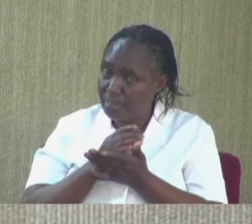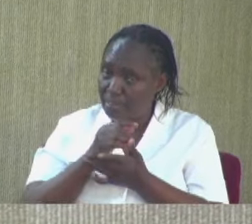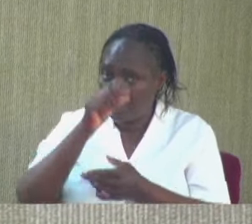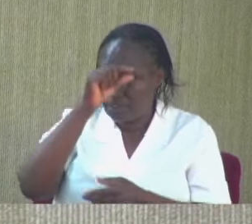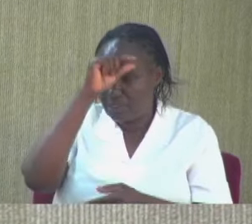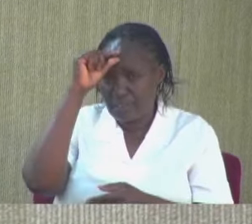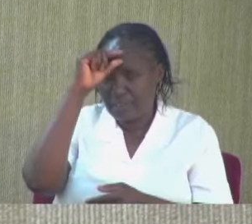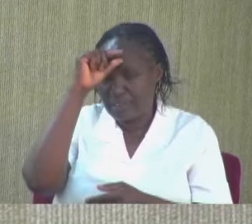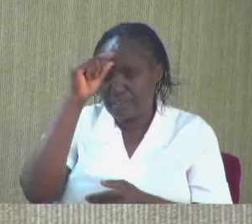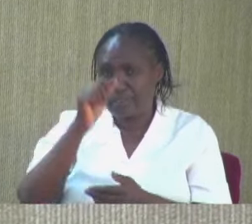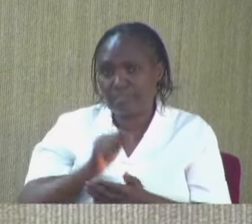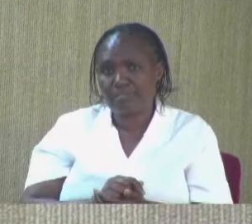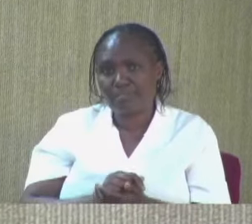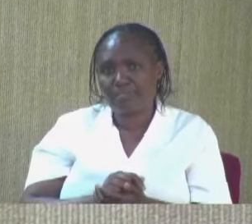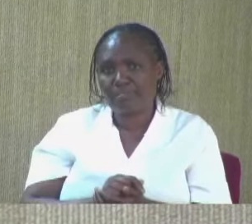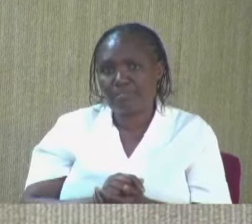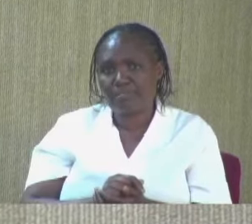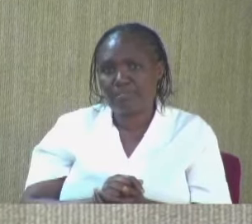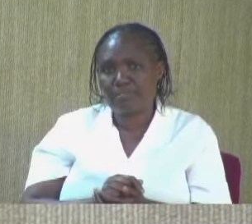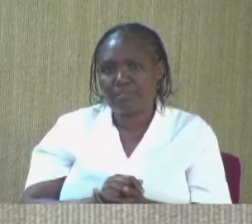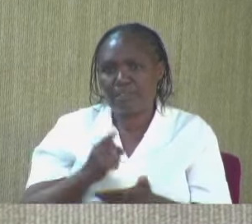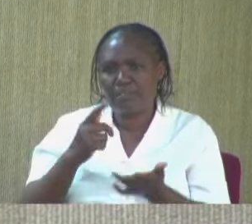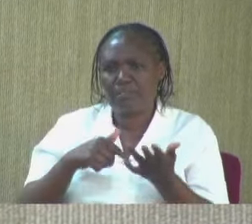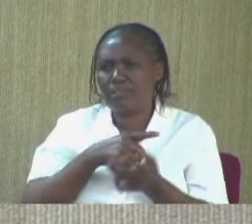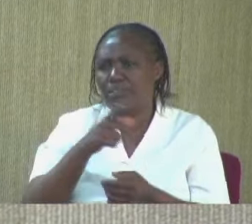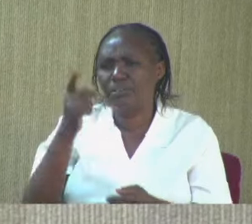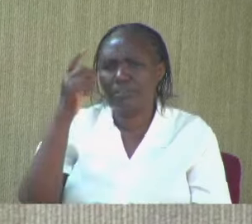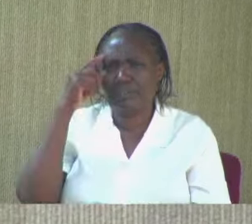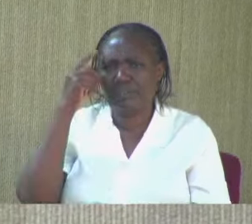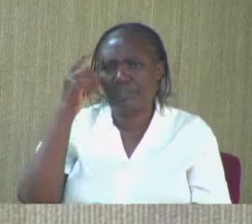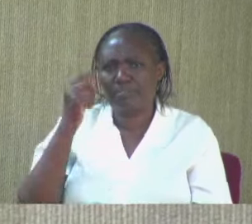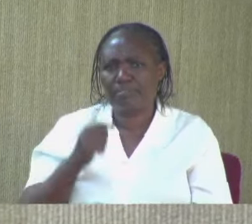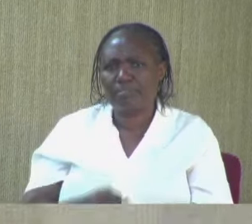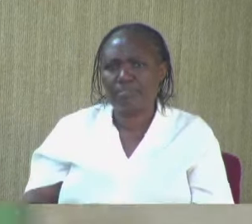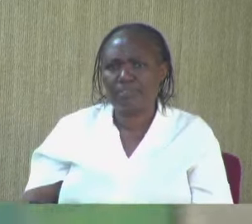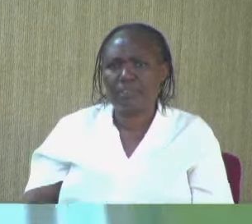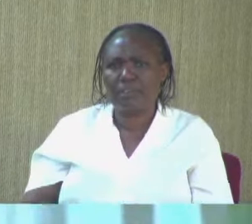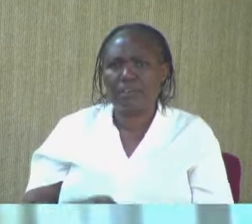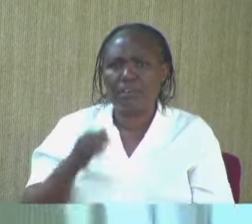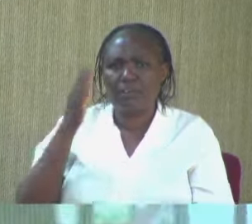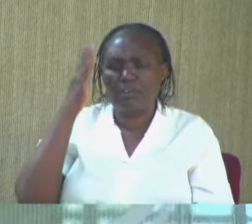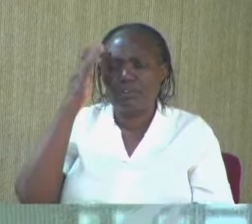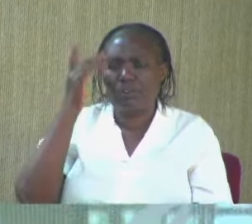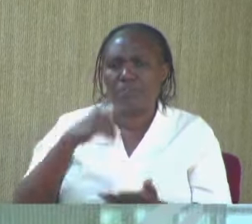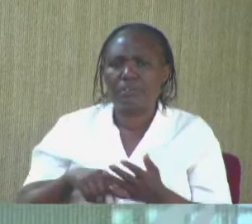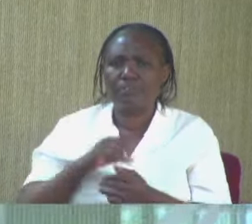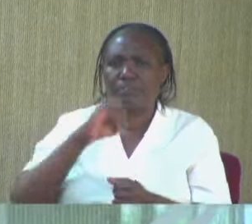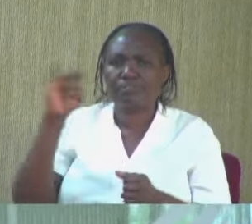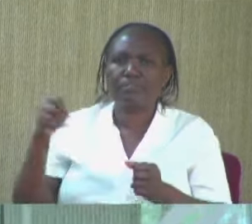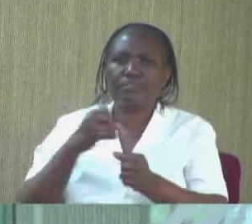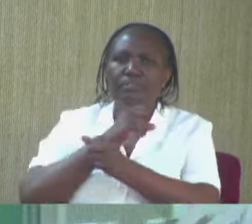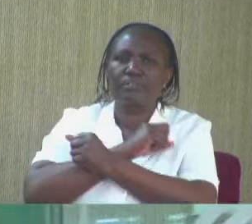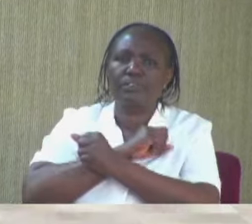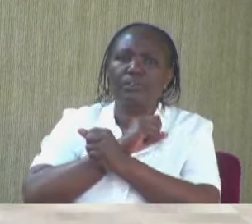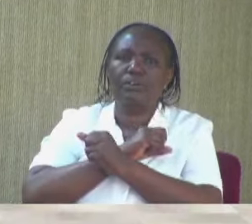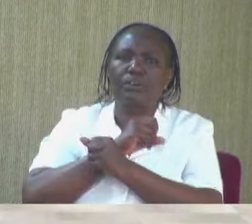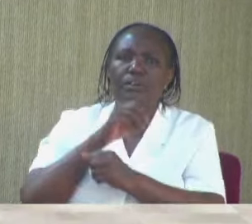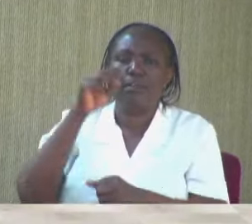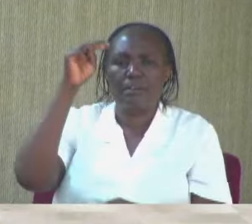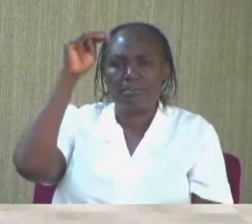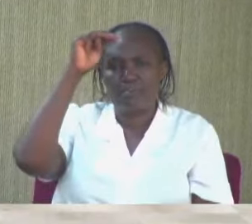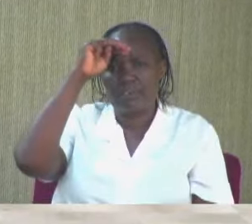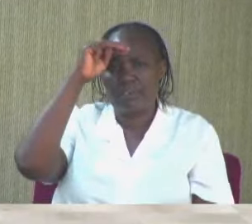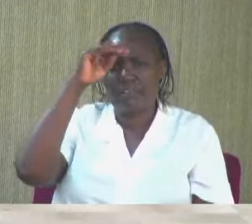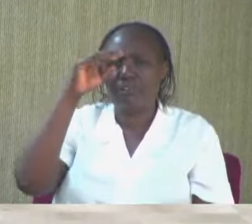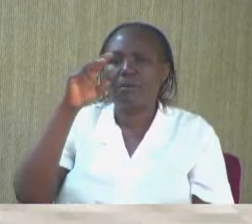plagiarism? What do you think? Because you will notice John the Revelator and Matthew and Mark and